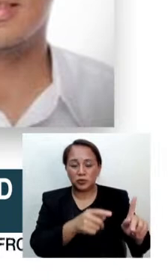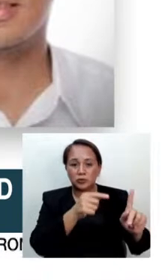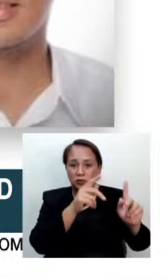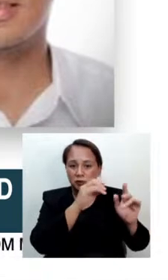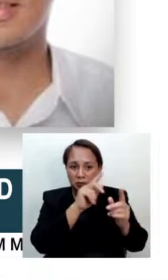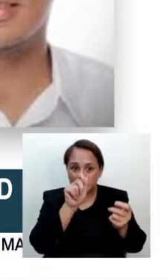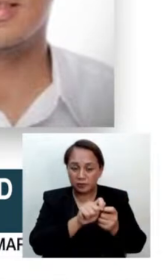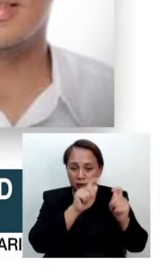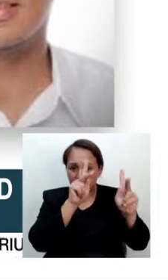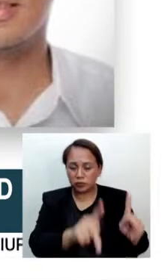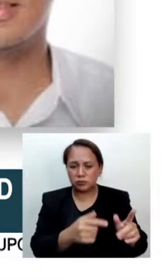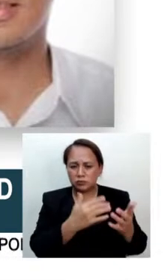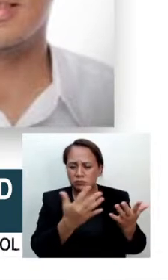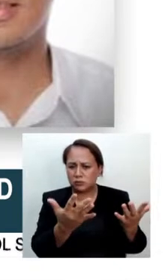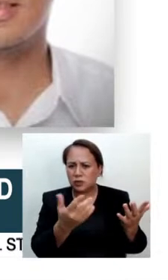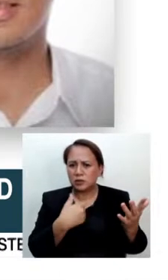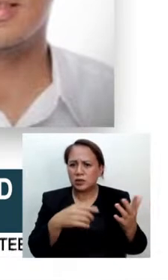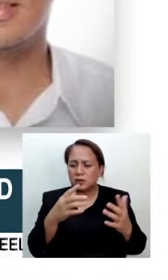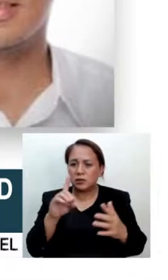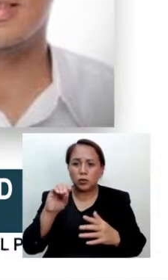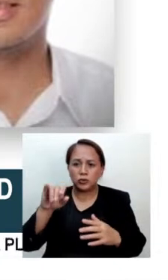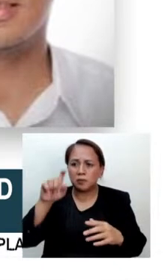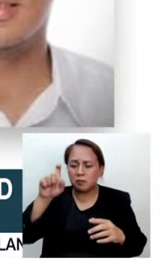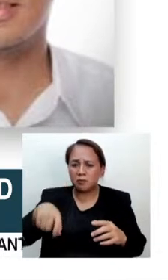the Department of Justice to do the right thing.